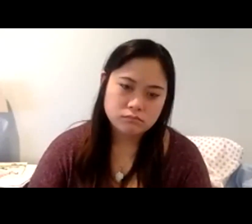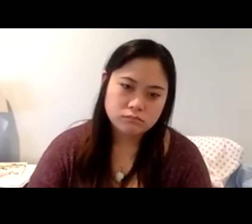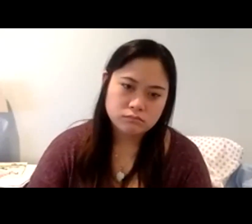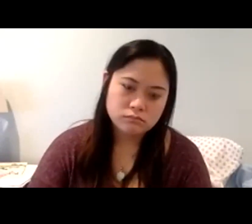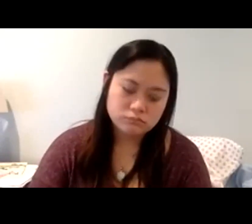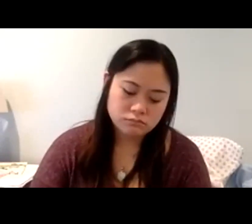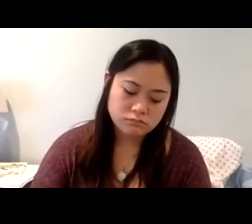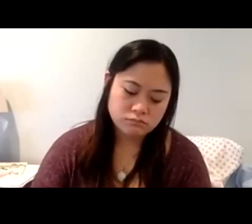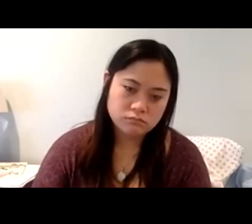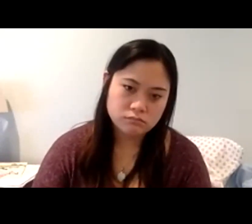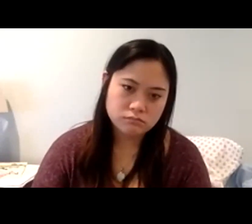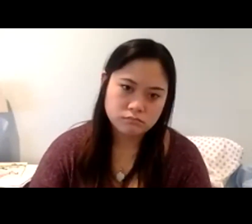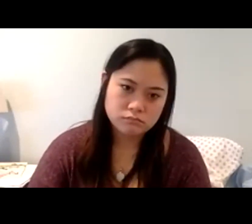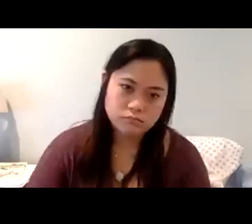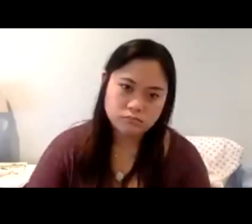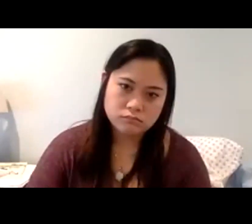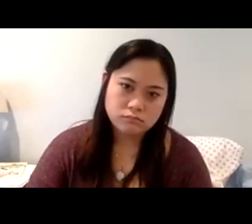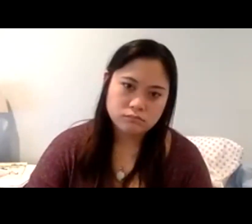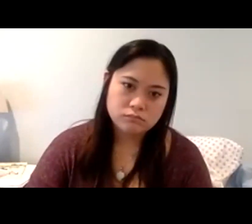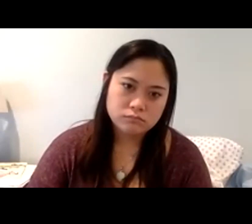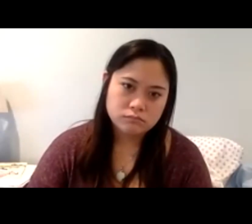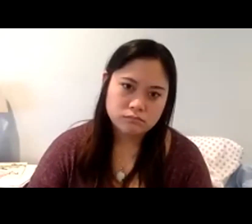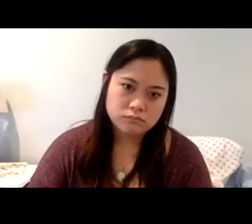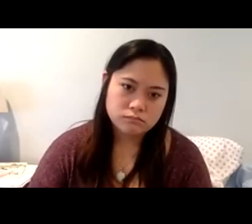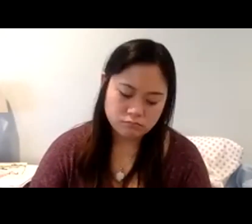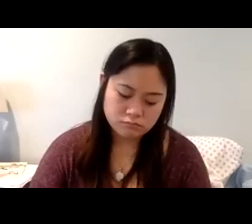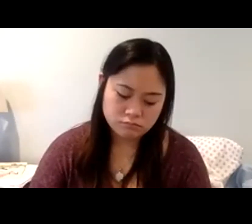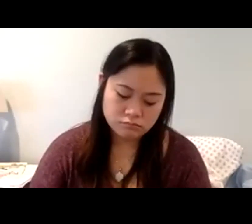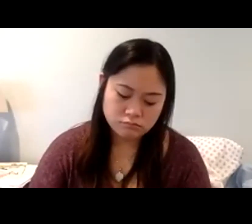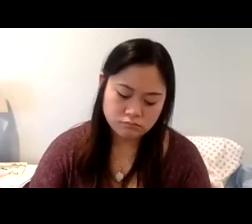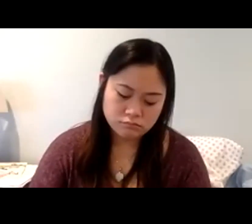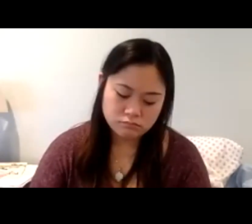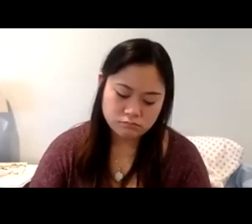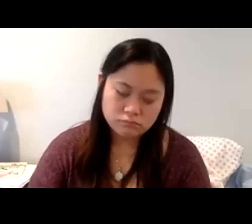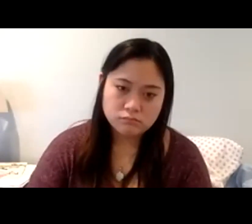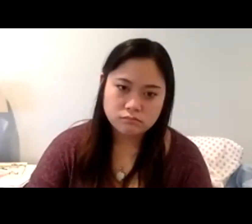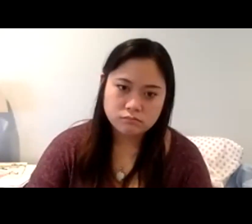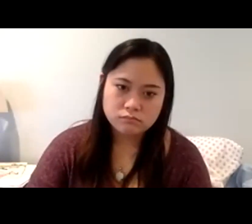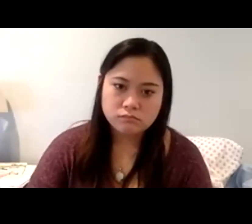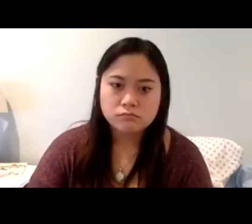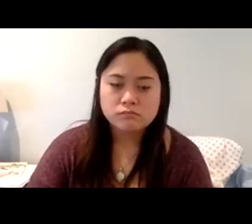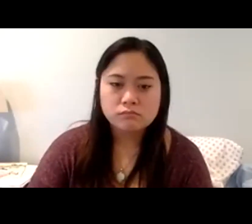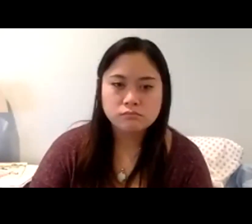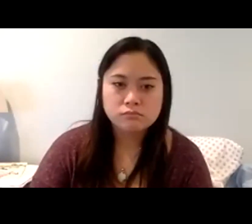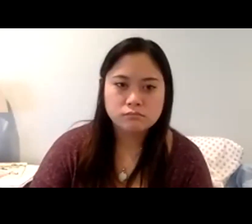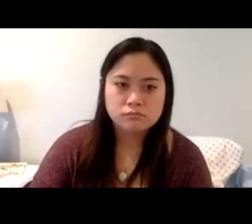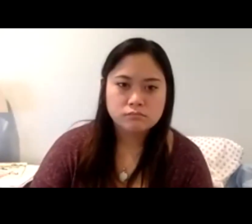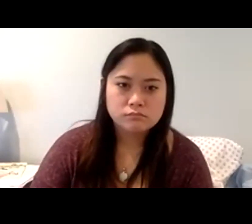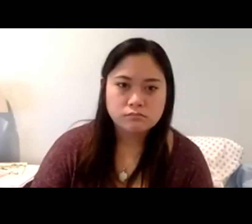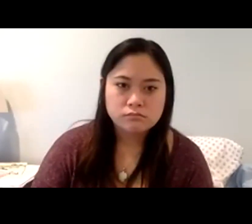okay, so, yeah. That's great to know because, yeah. Mhm. That was a good